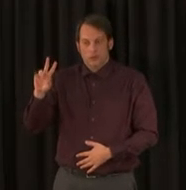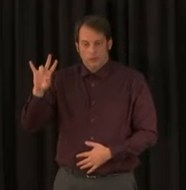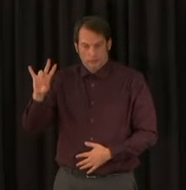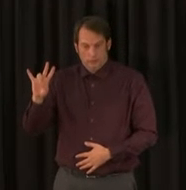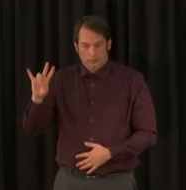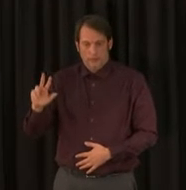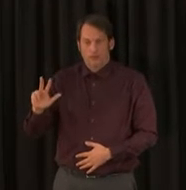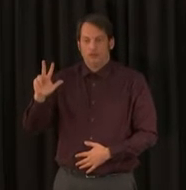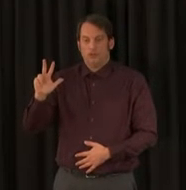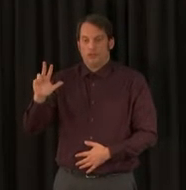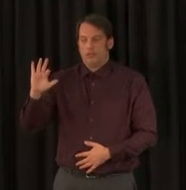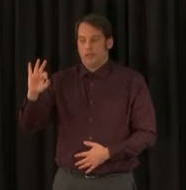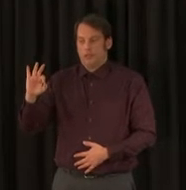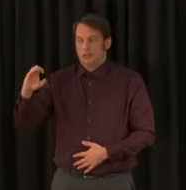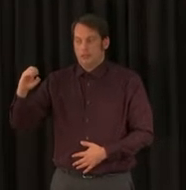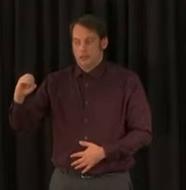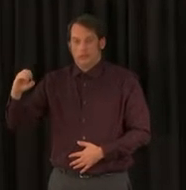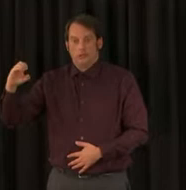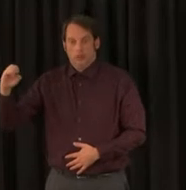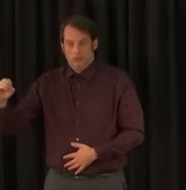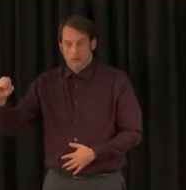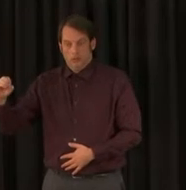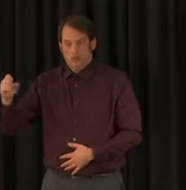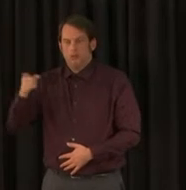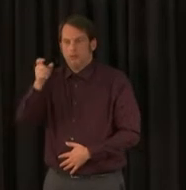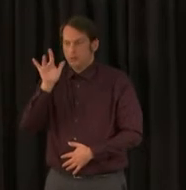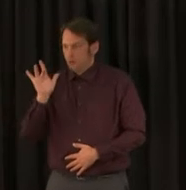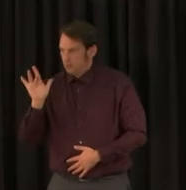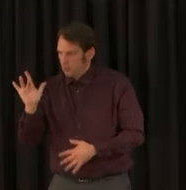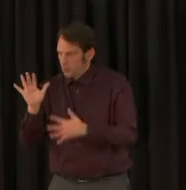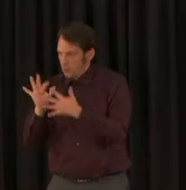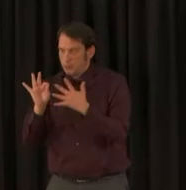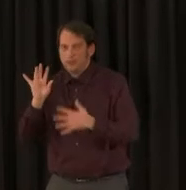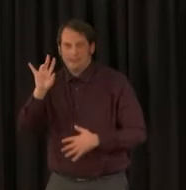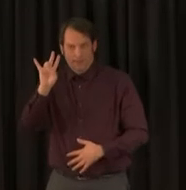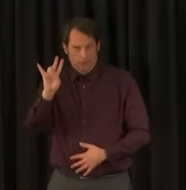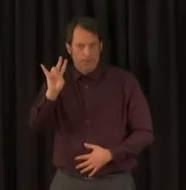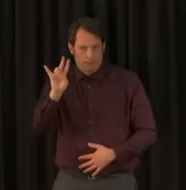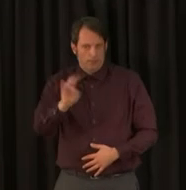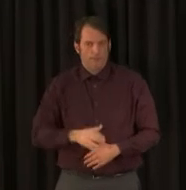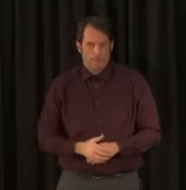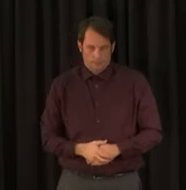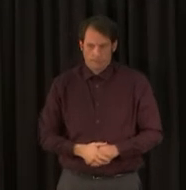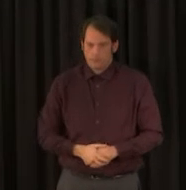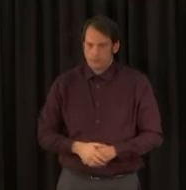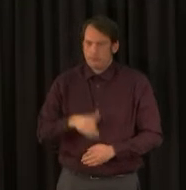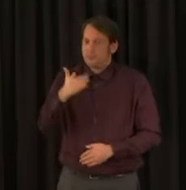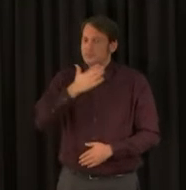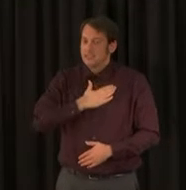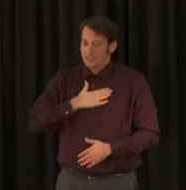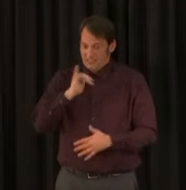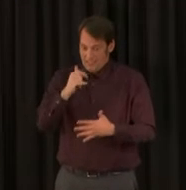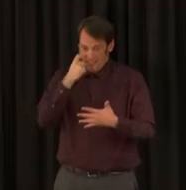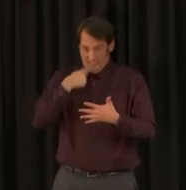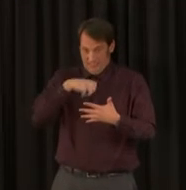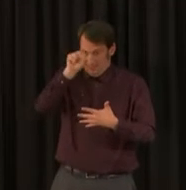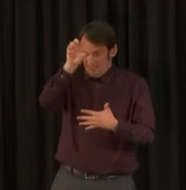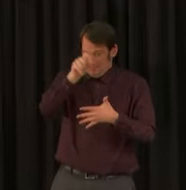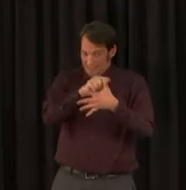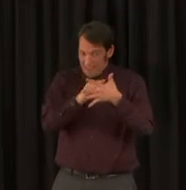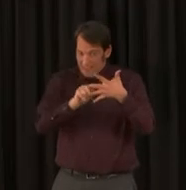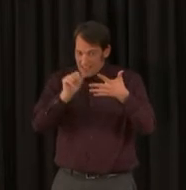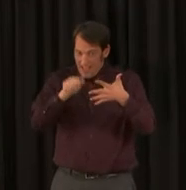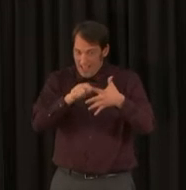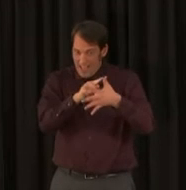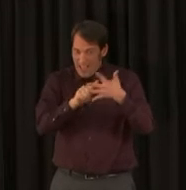202-727-3900, option 7. Please use these resources to assist you with the forgiveness